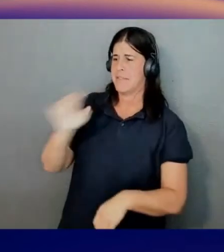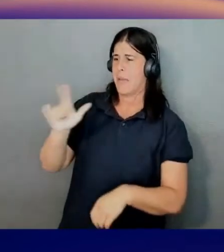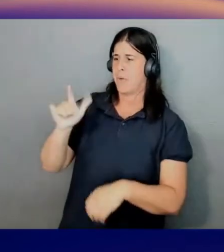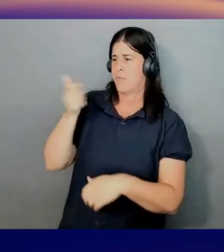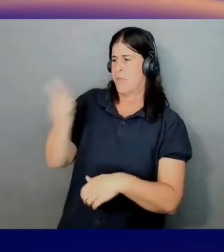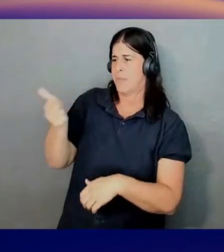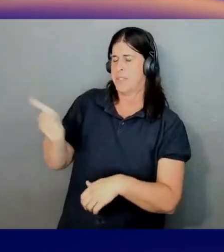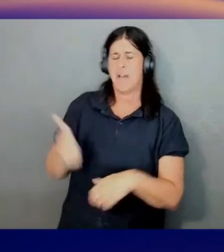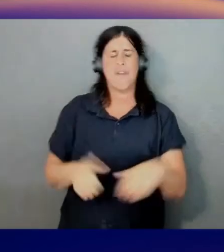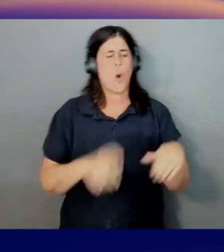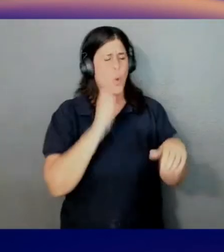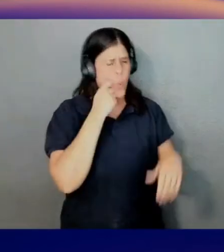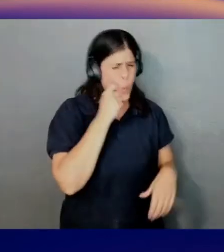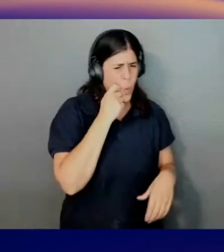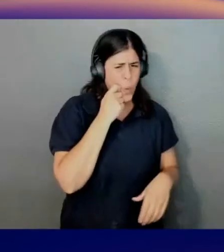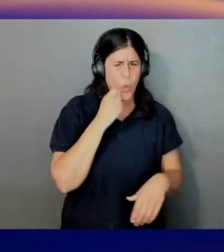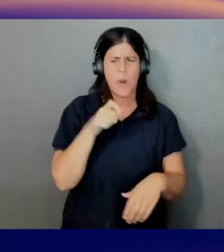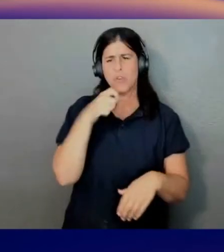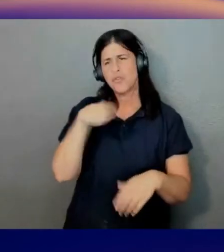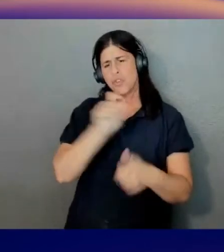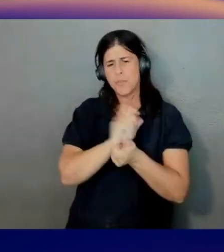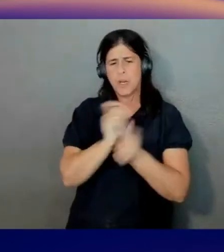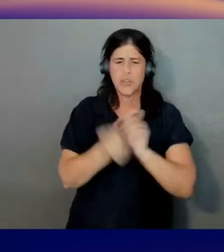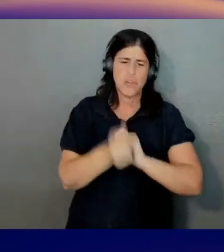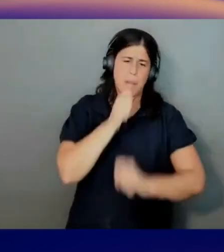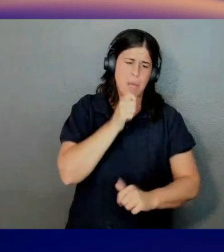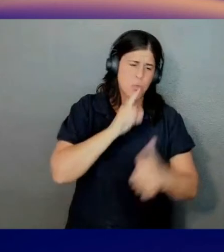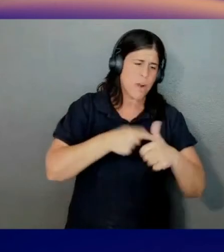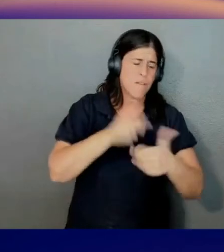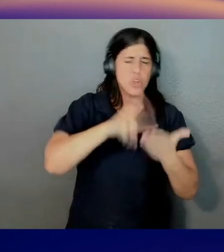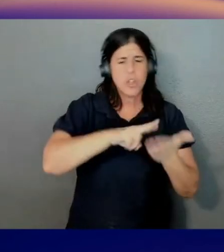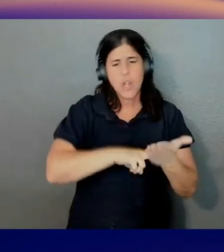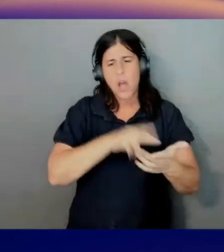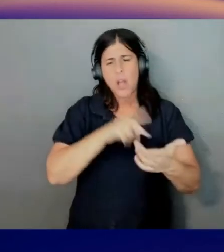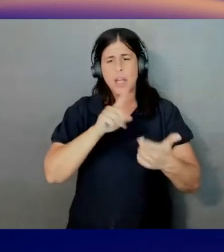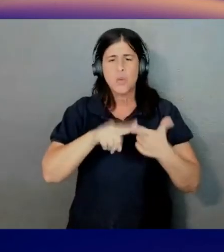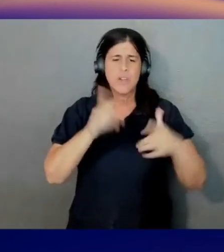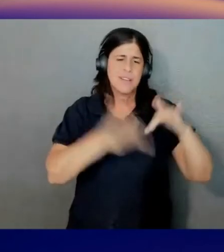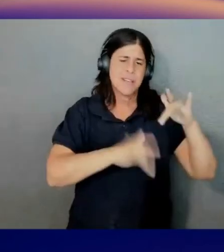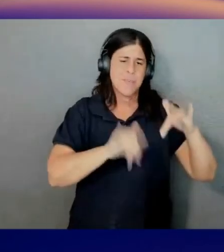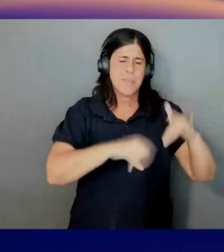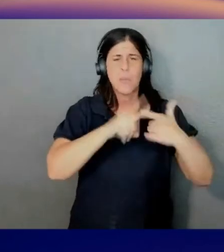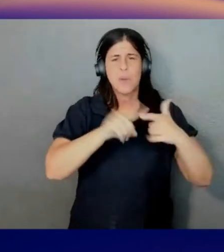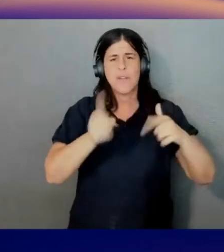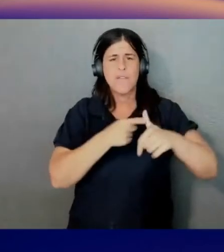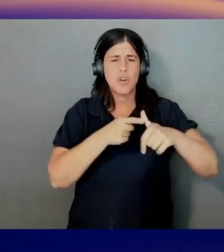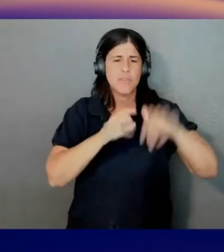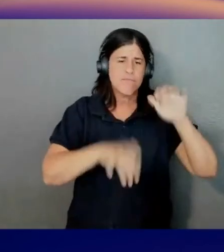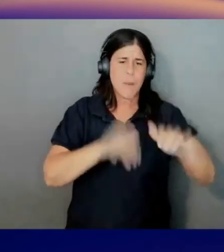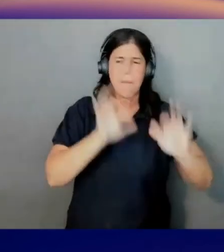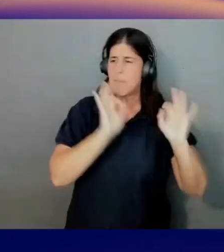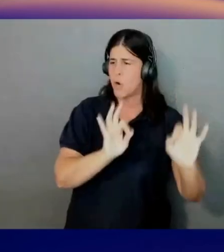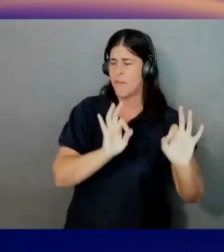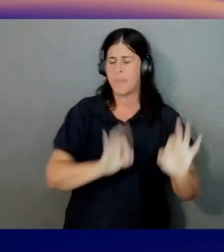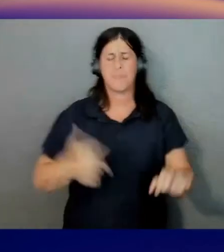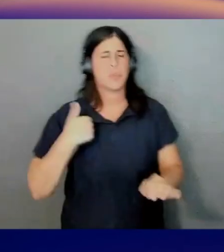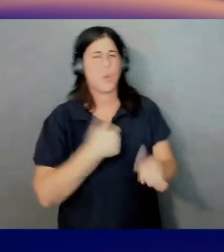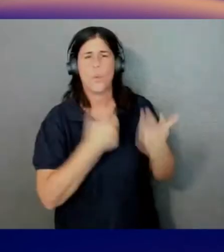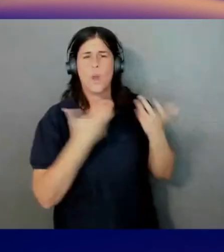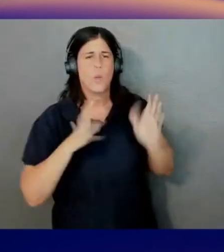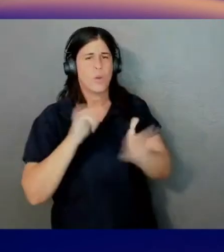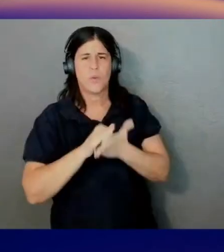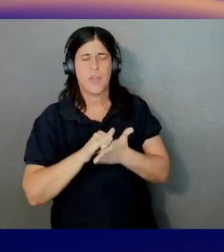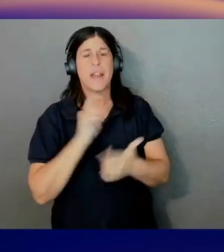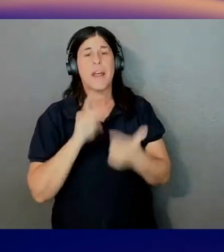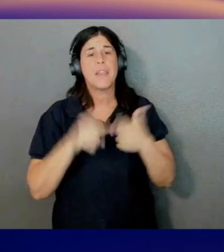so unchecking user must change password on first login to Yeah. help, kind of skip that when you're first jumping in. I mean, Perfect. Yeah, we don't want to do that. And then once you